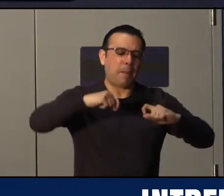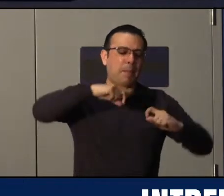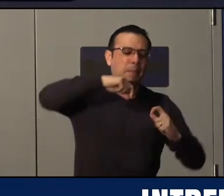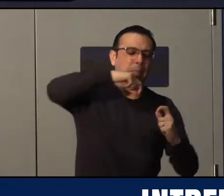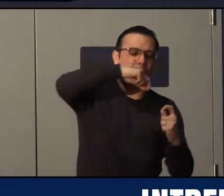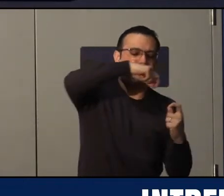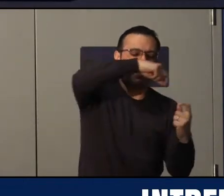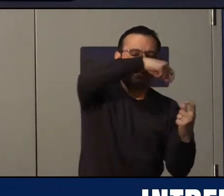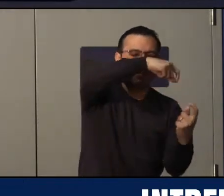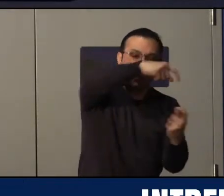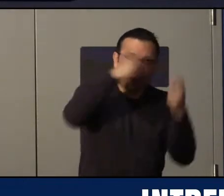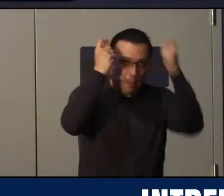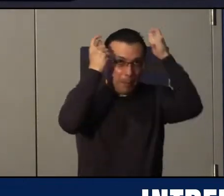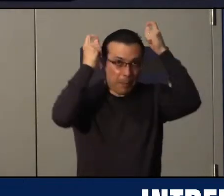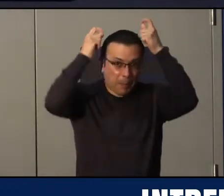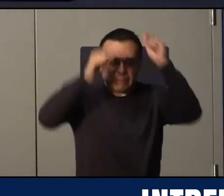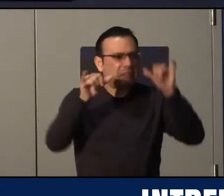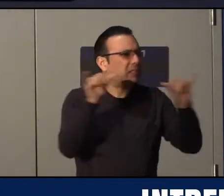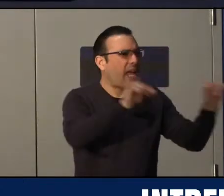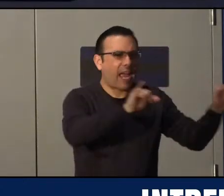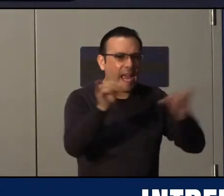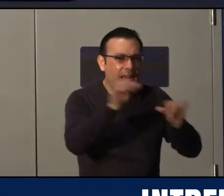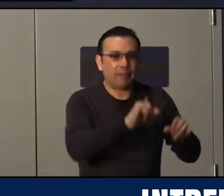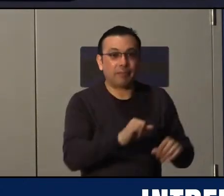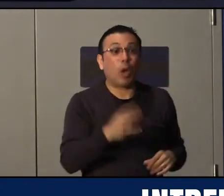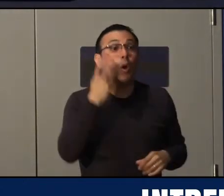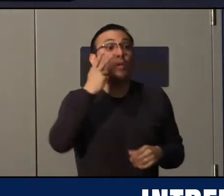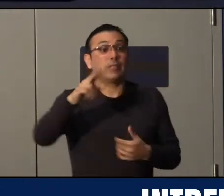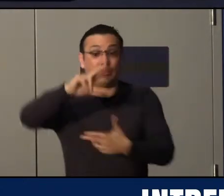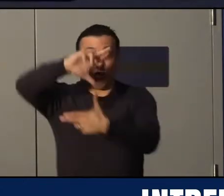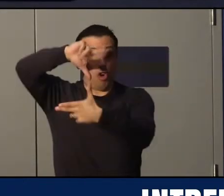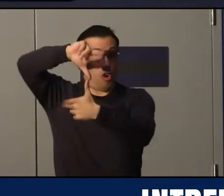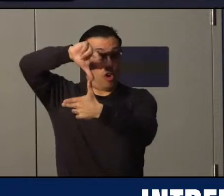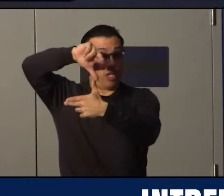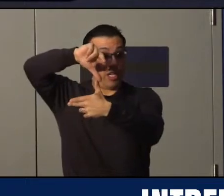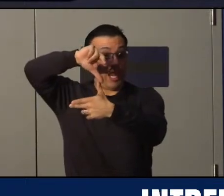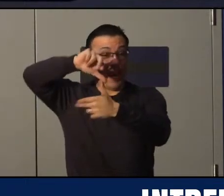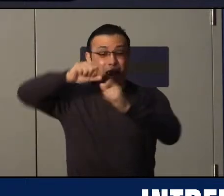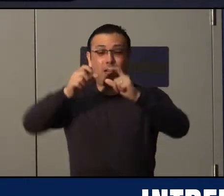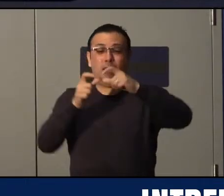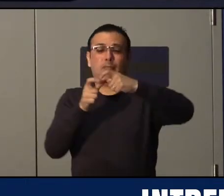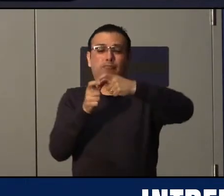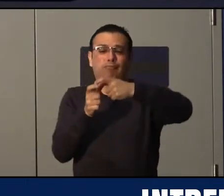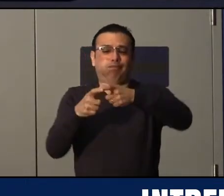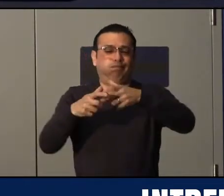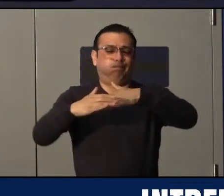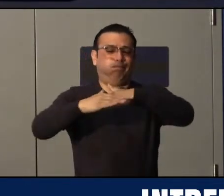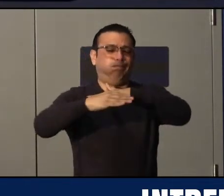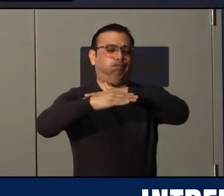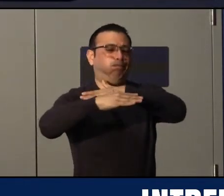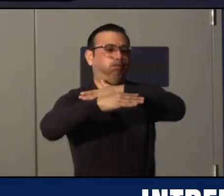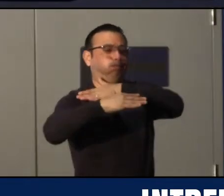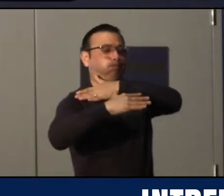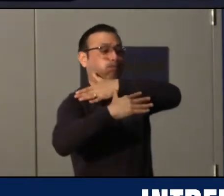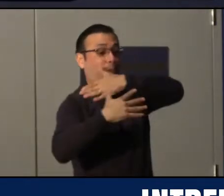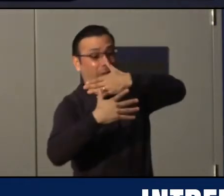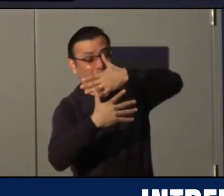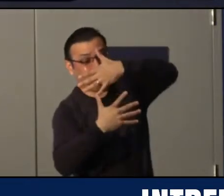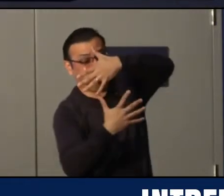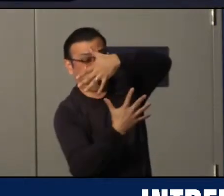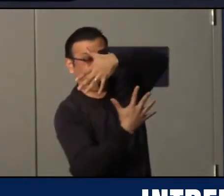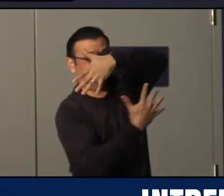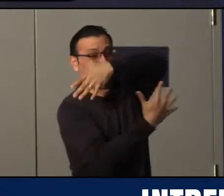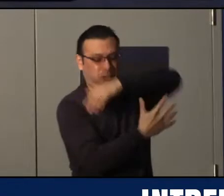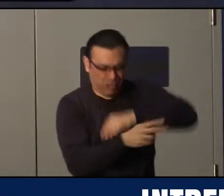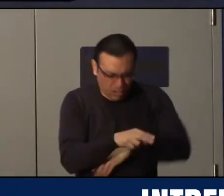Or watching a hurricane, move across the ocean, and how beautiful it looks from space. And you're watching it with the mute